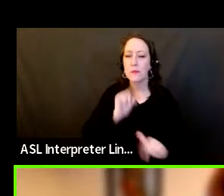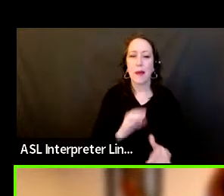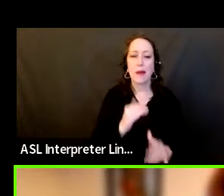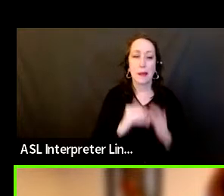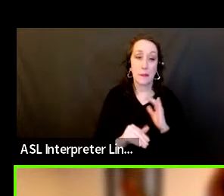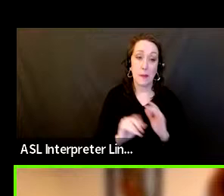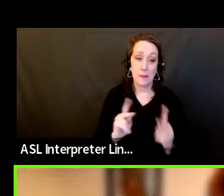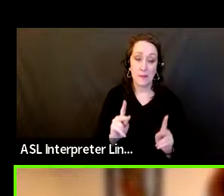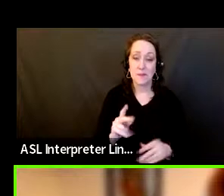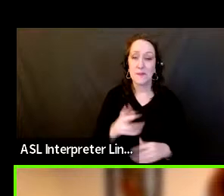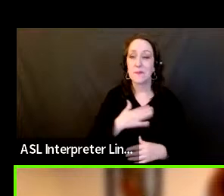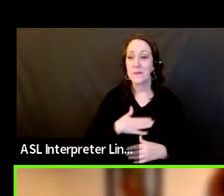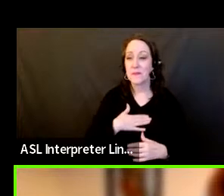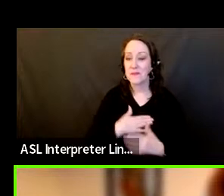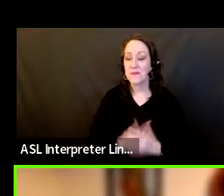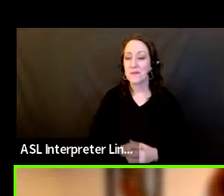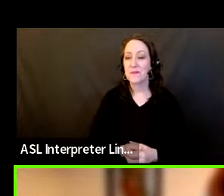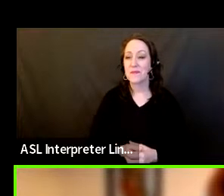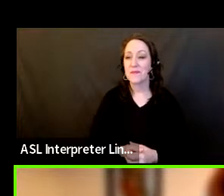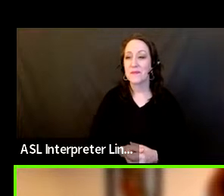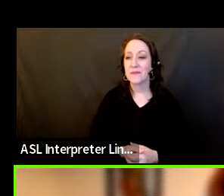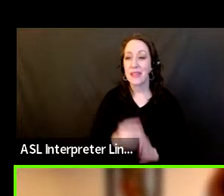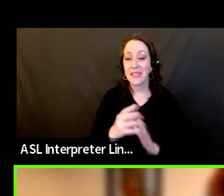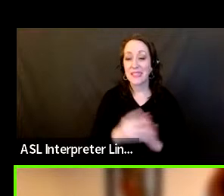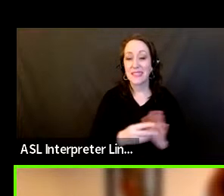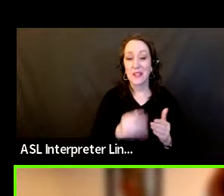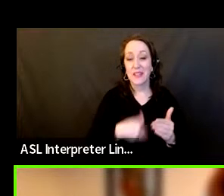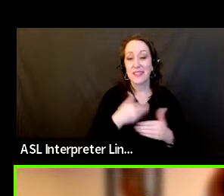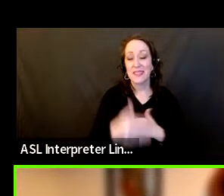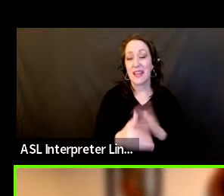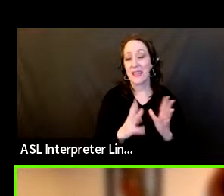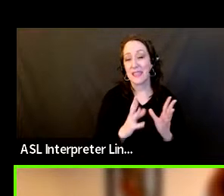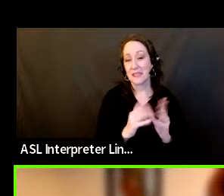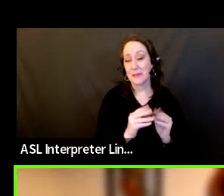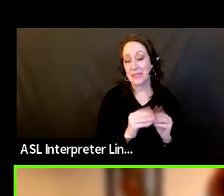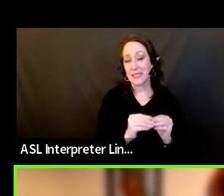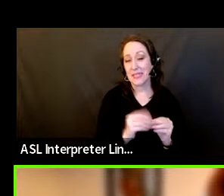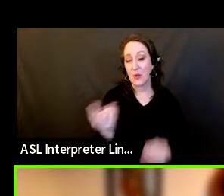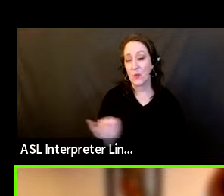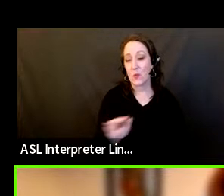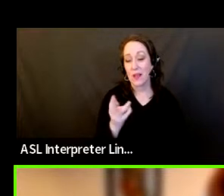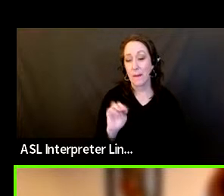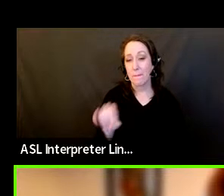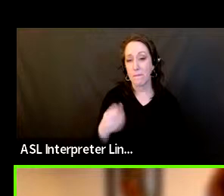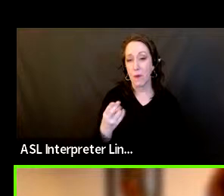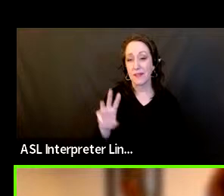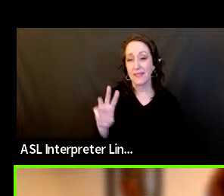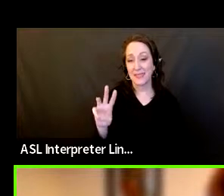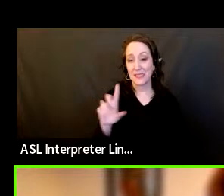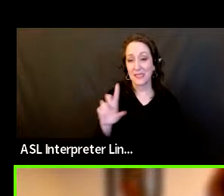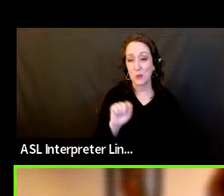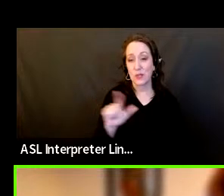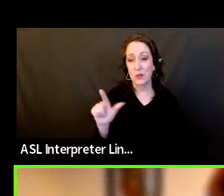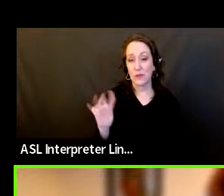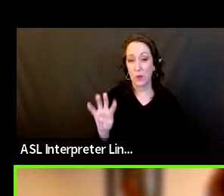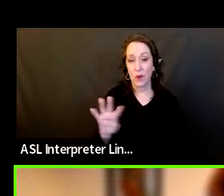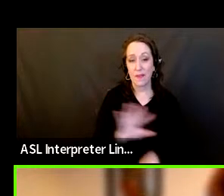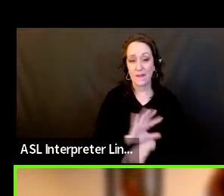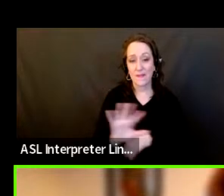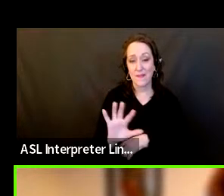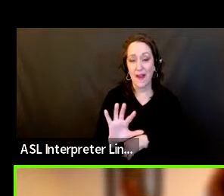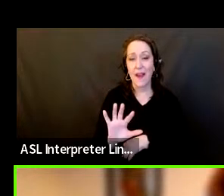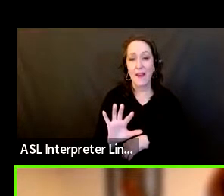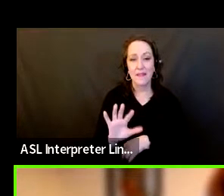email. We are scheduled to have our next meeting Wednesday, March 6, 2024 at 5 o'clock